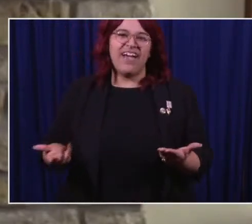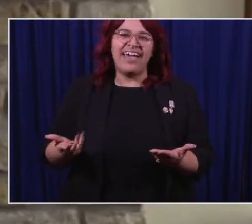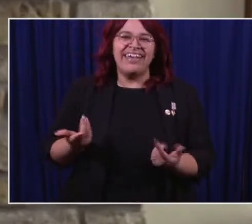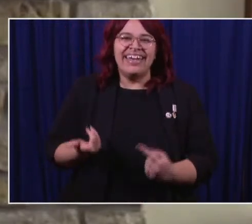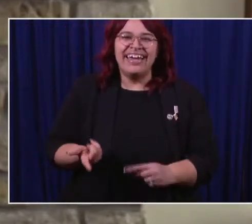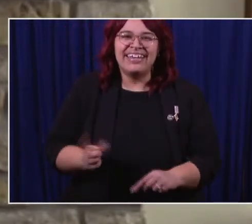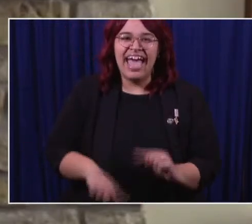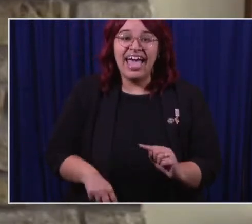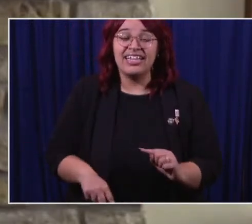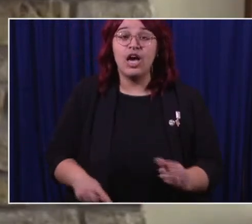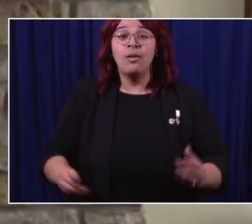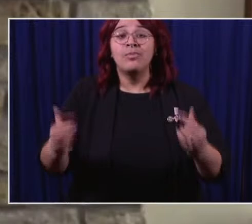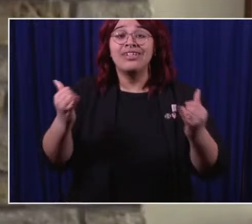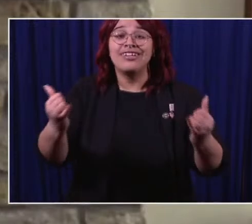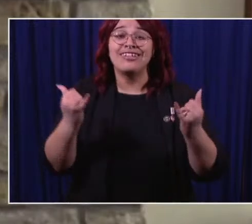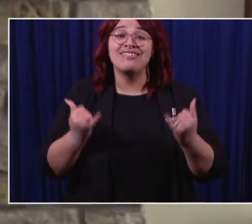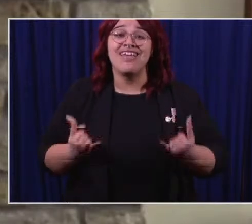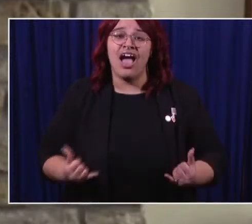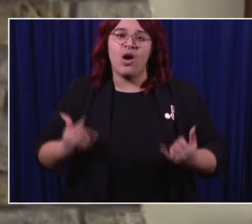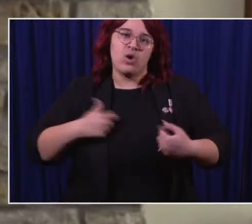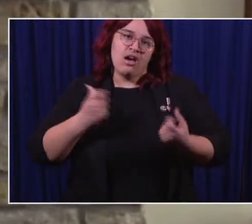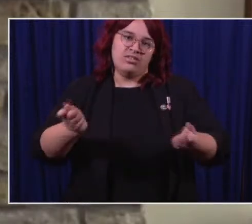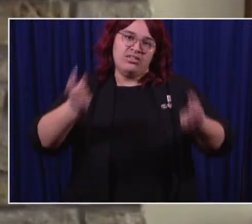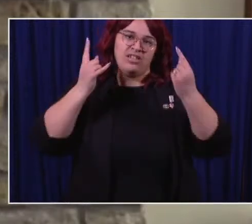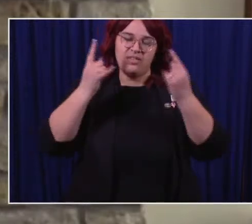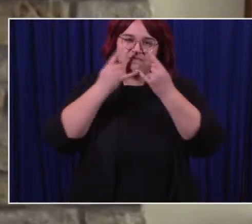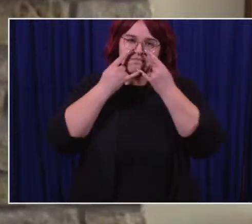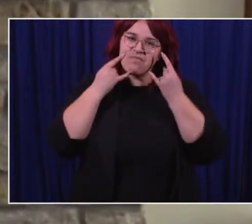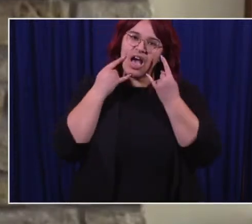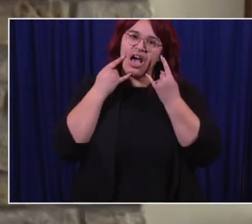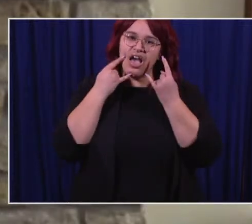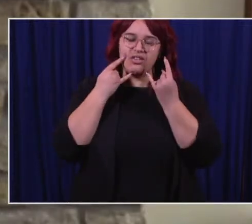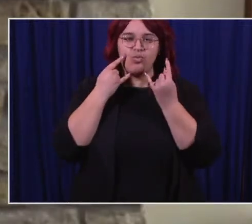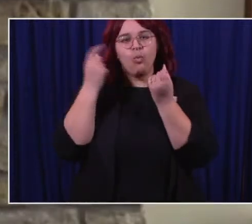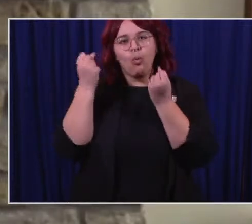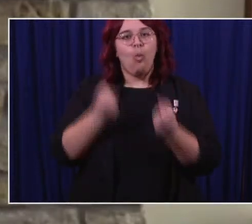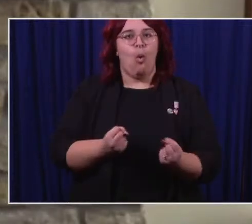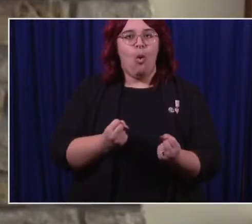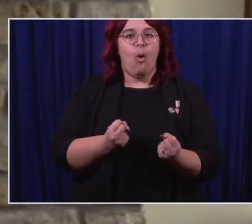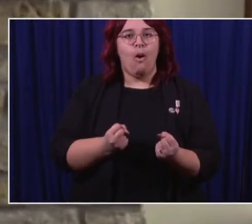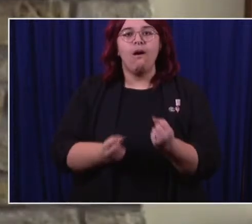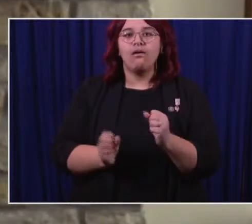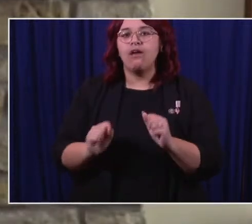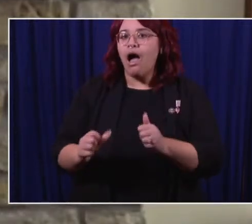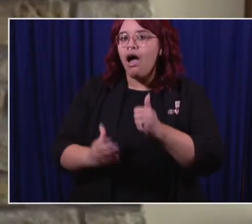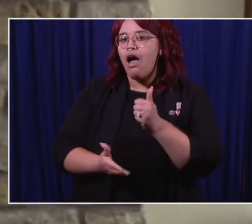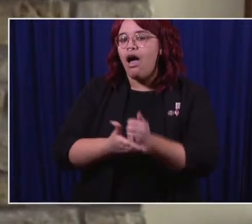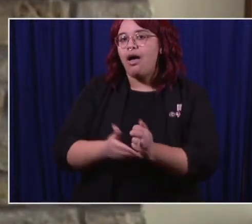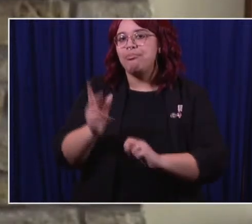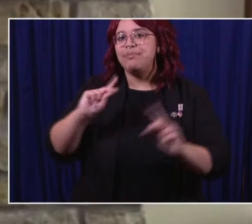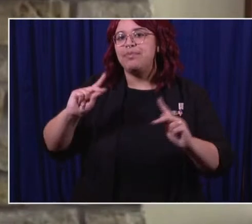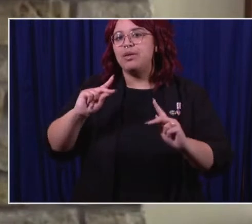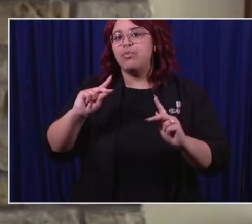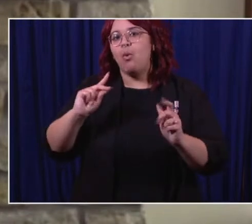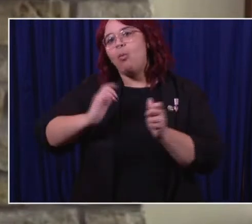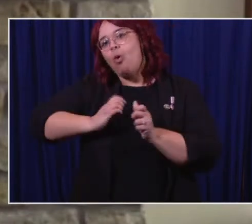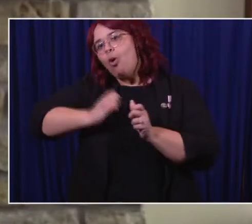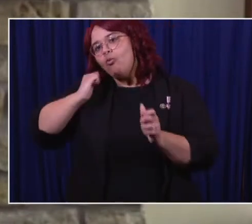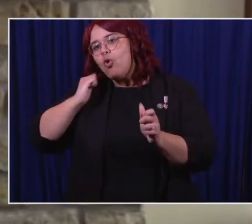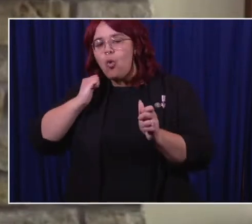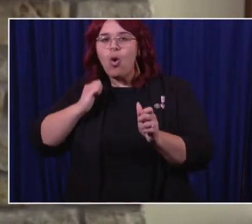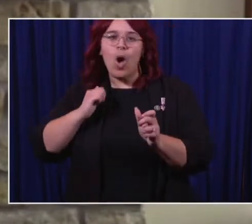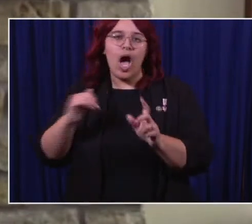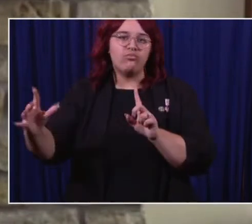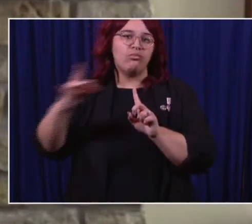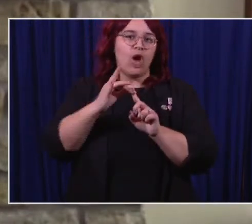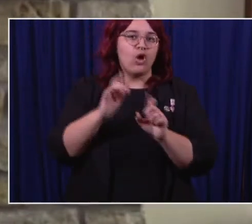I don't know if anybody really understood that. Today, we've got scientific evidence. We've done testing ourselves. We know how powerful these masks are. We